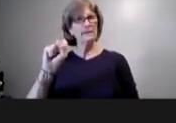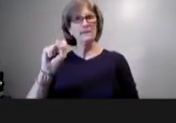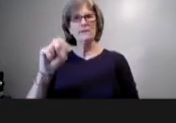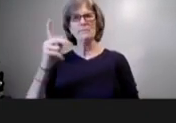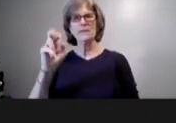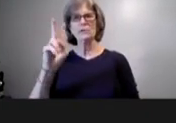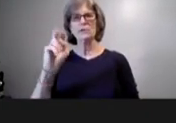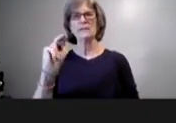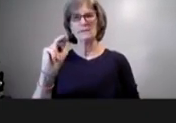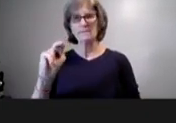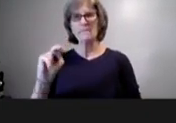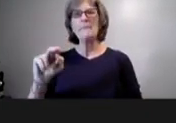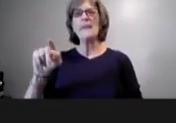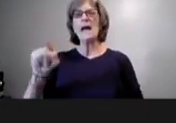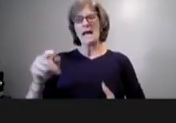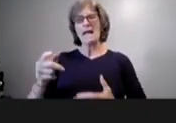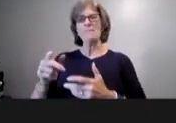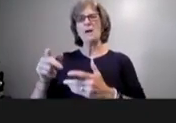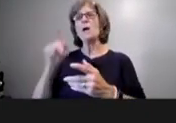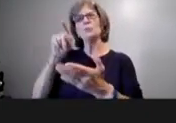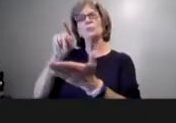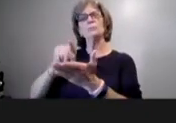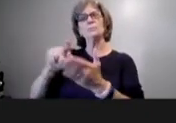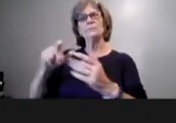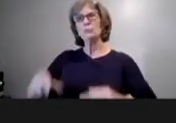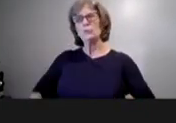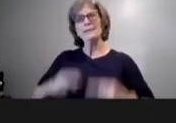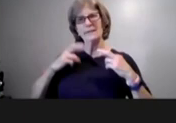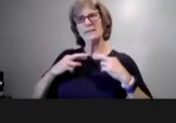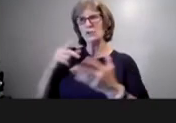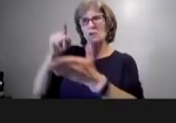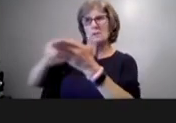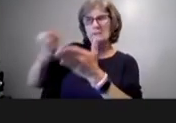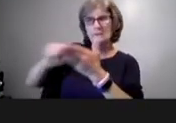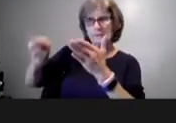in the Residential Lending Department of the URA, and today I'm